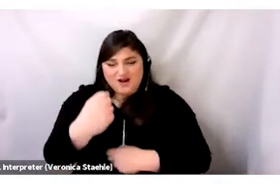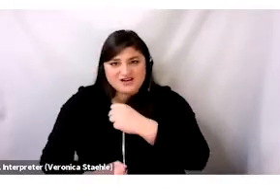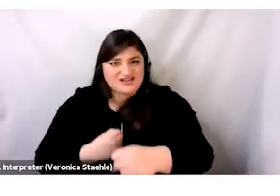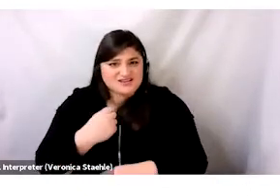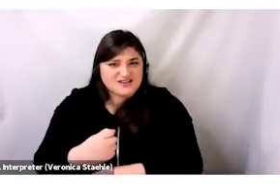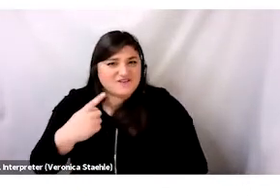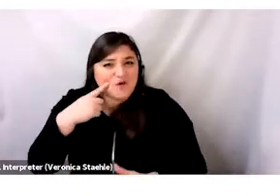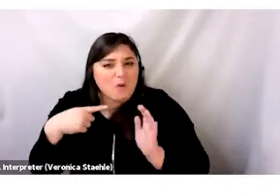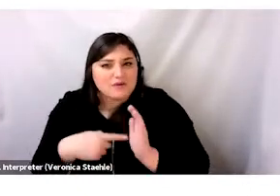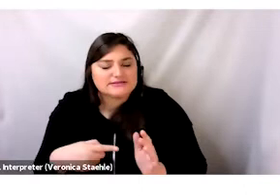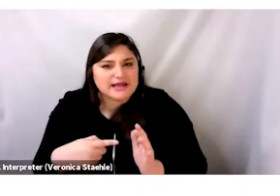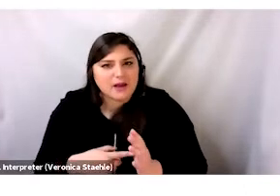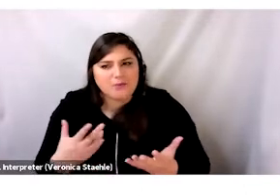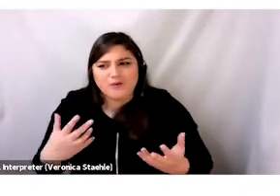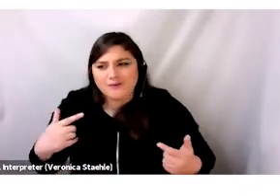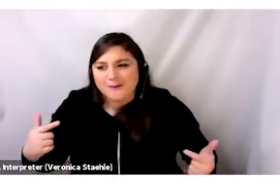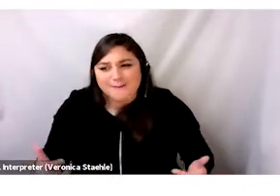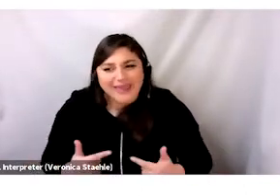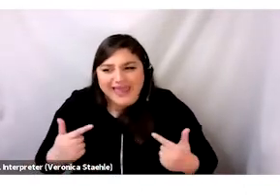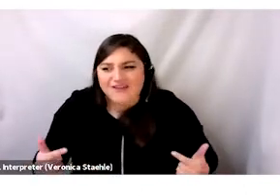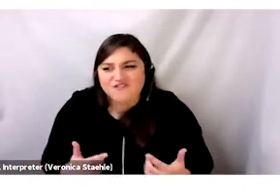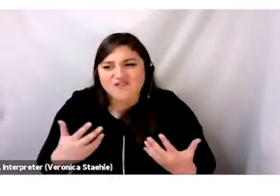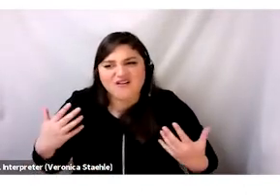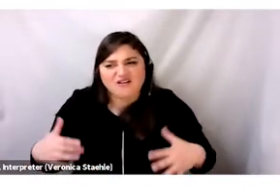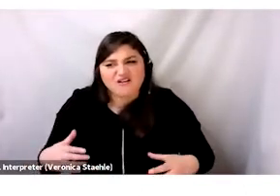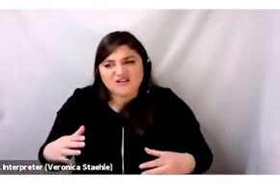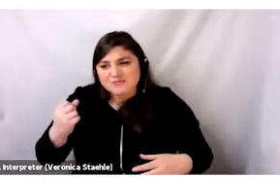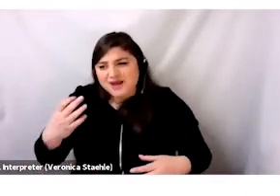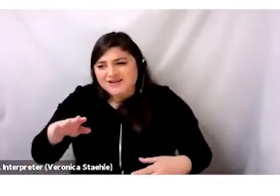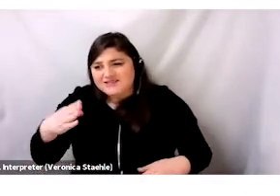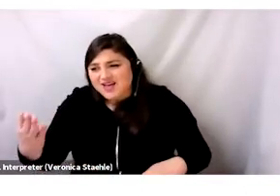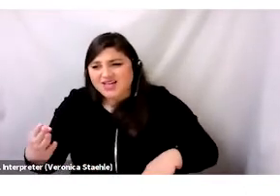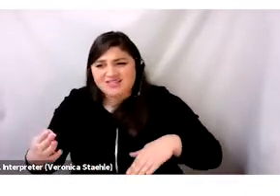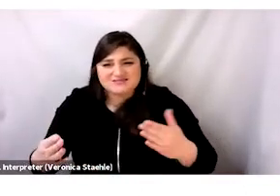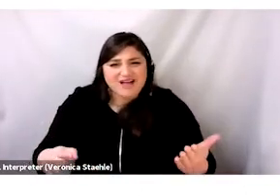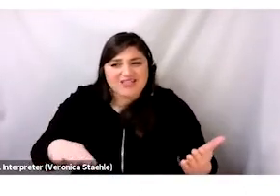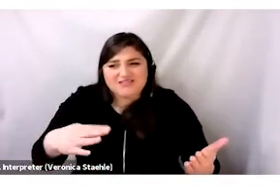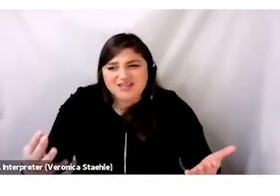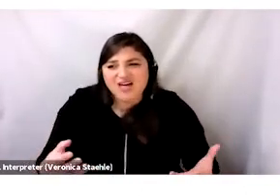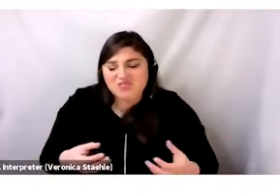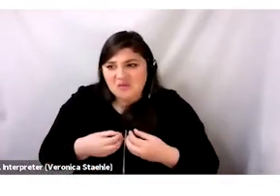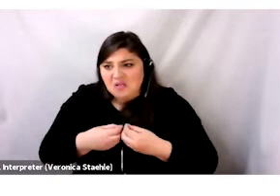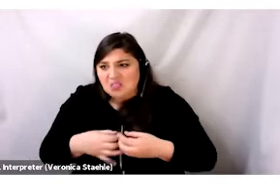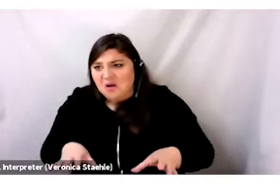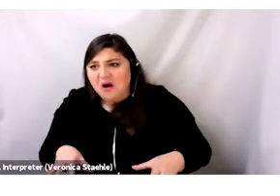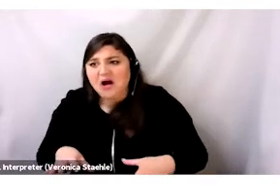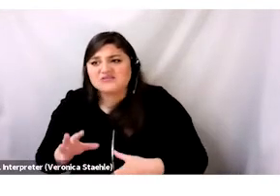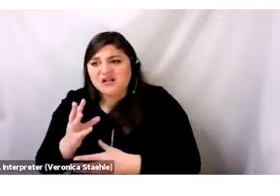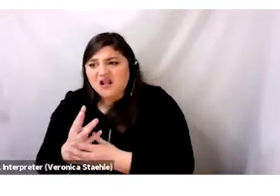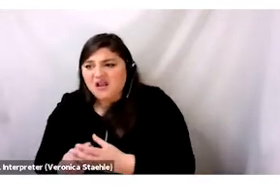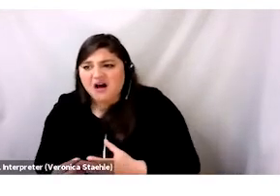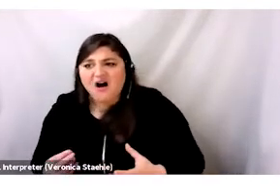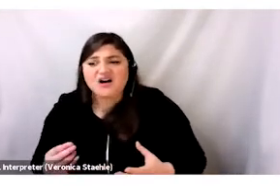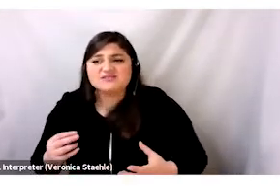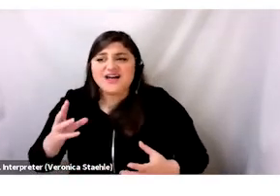of loss and violence by the state and violence by many states, I should also acknowledge that we're not just